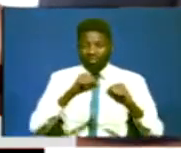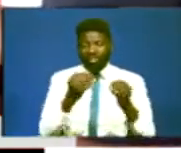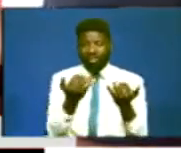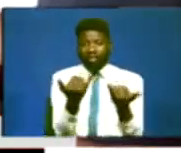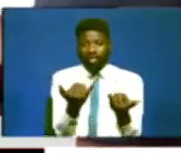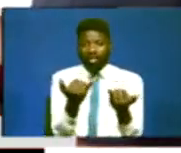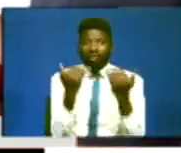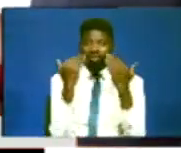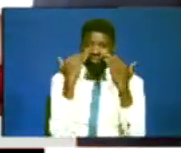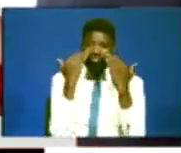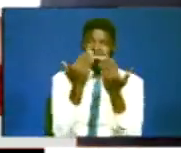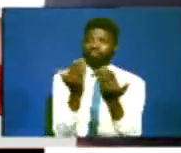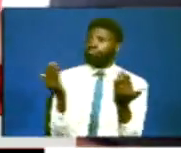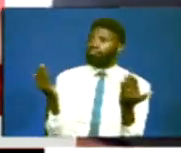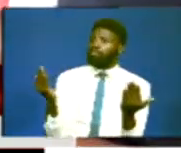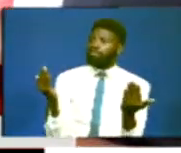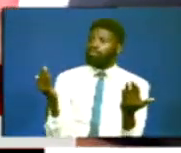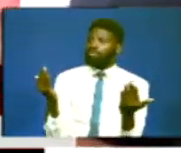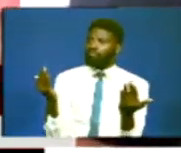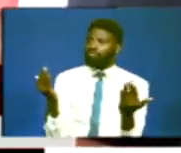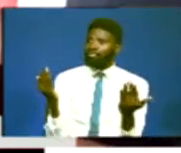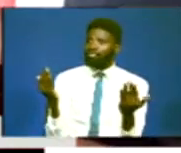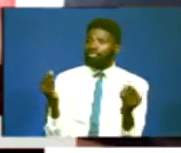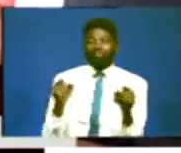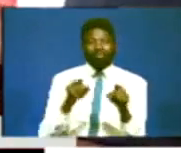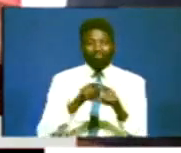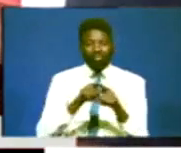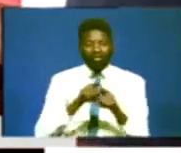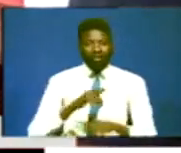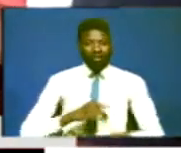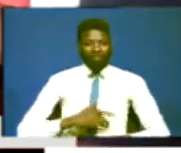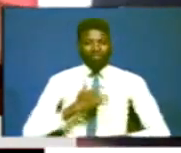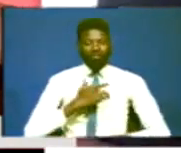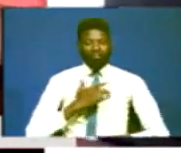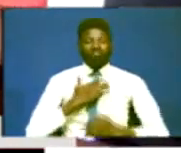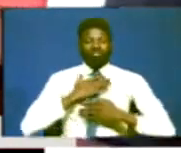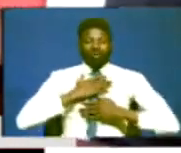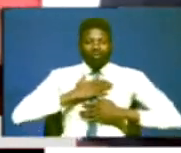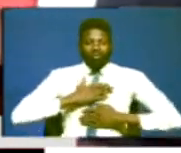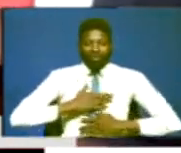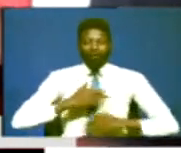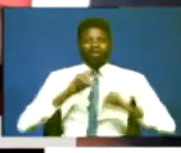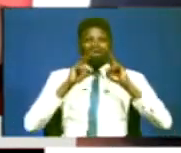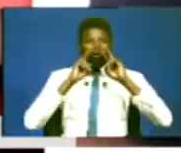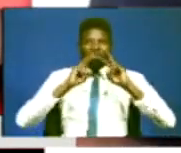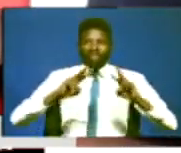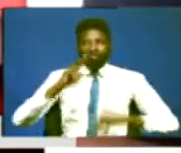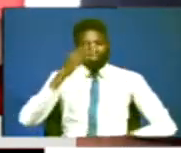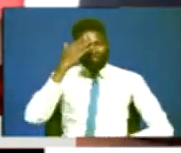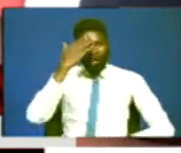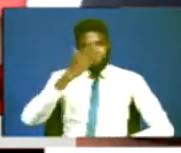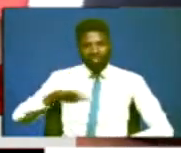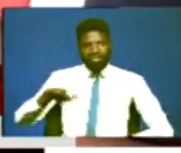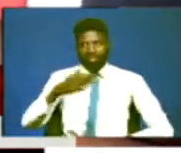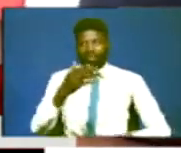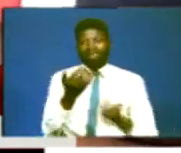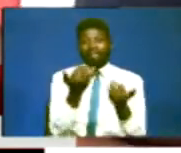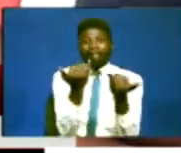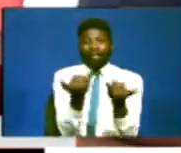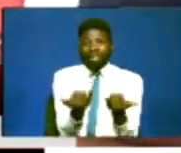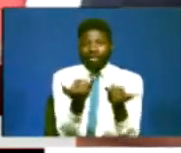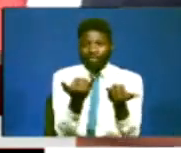see, and you can breathe peace at last in this assembly. The only thing now that is